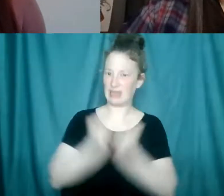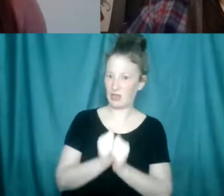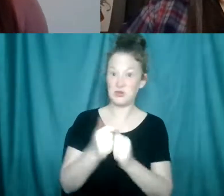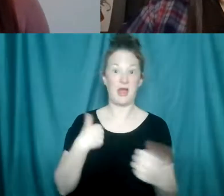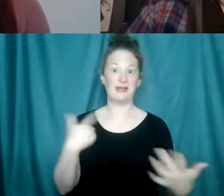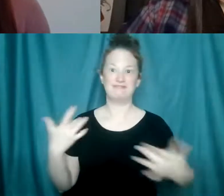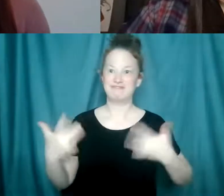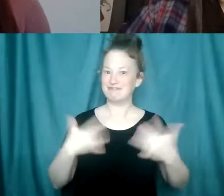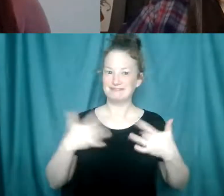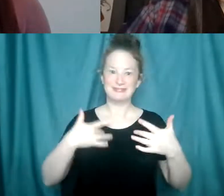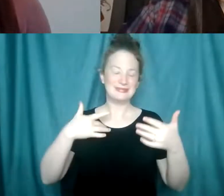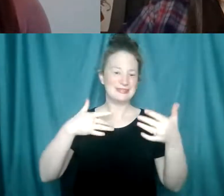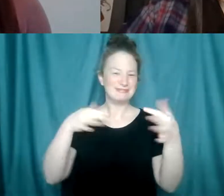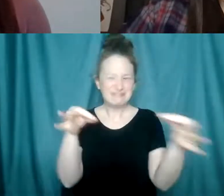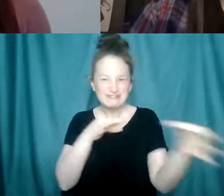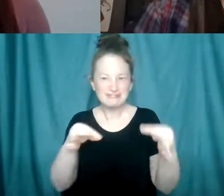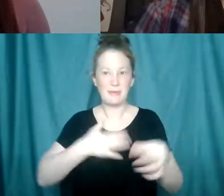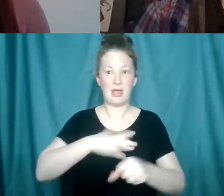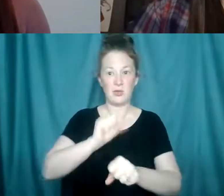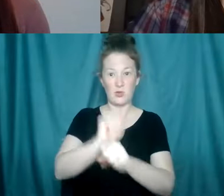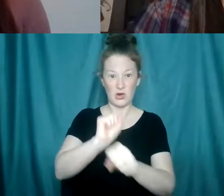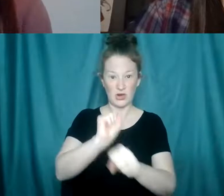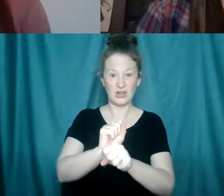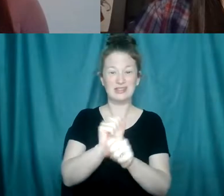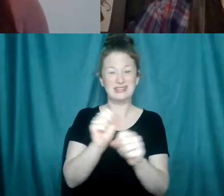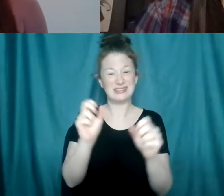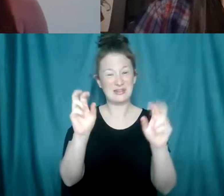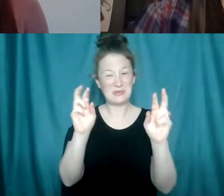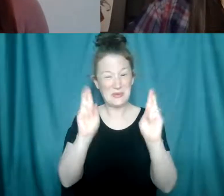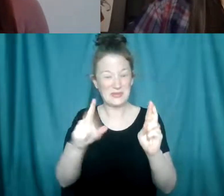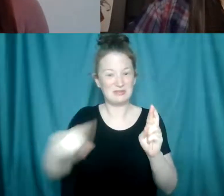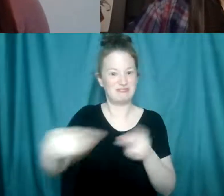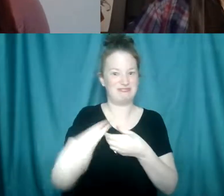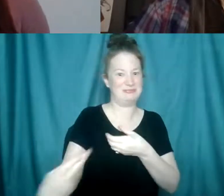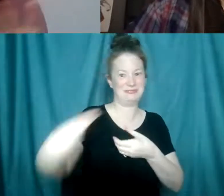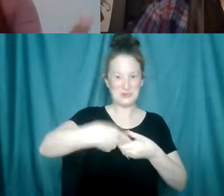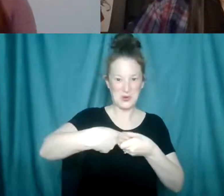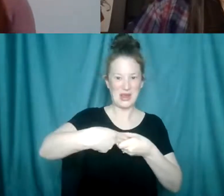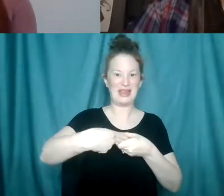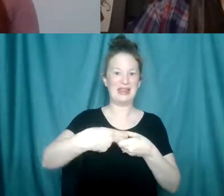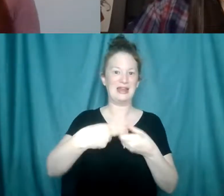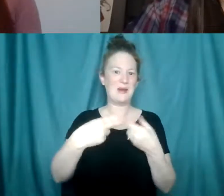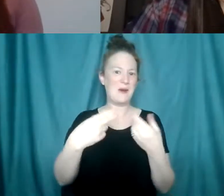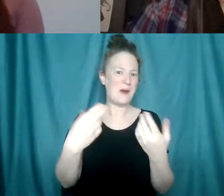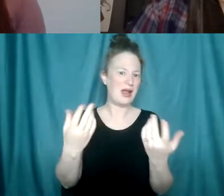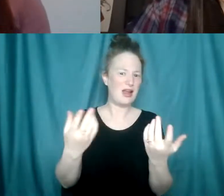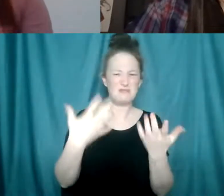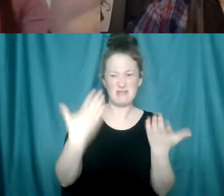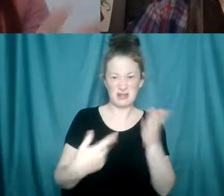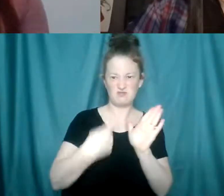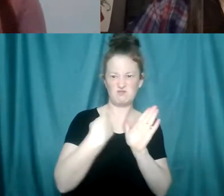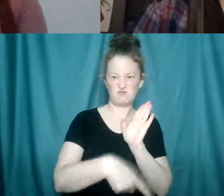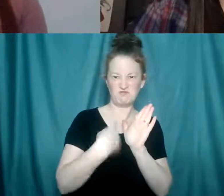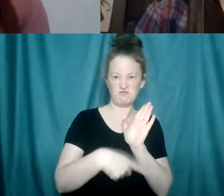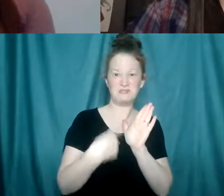excited to introduce to you my work, and hopefully you jump on board with me or give me enough criticism that I